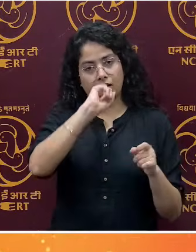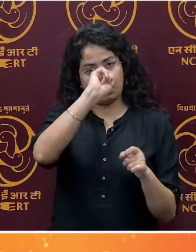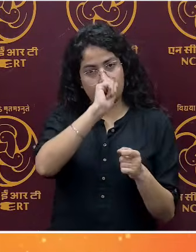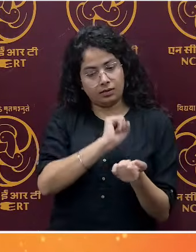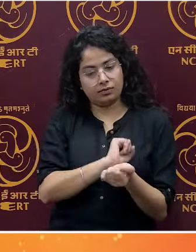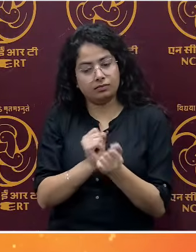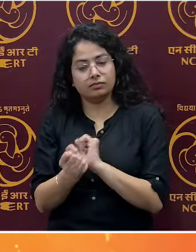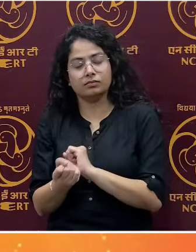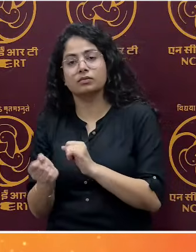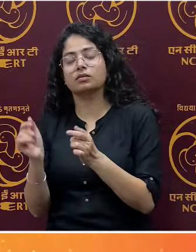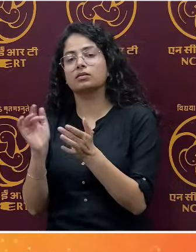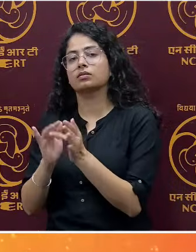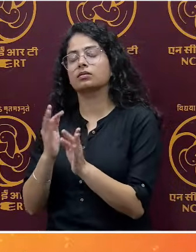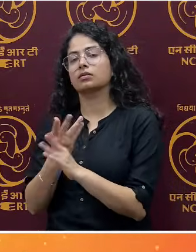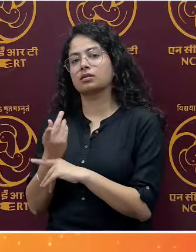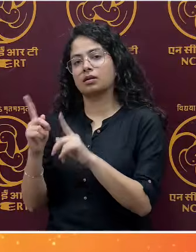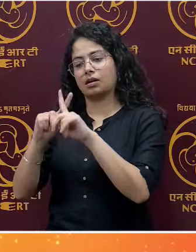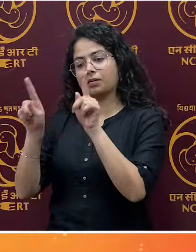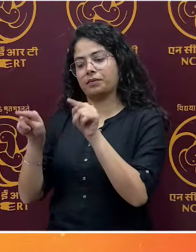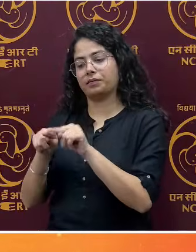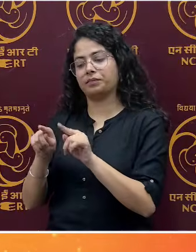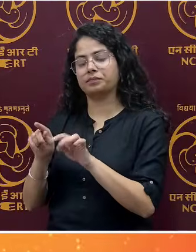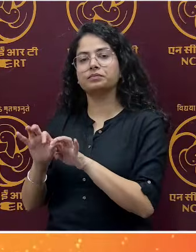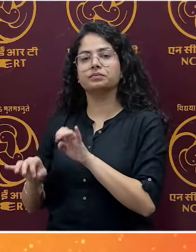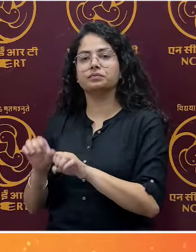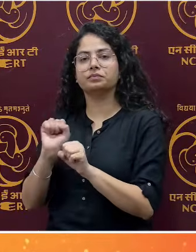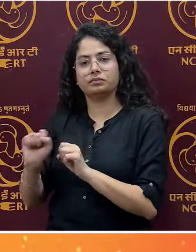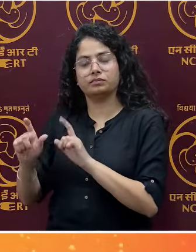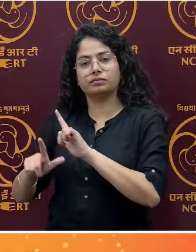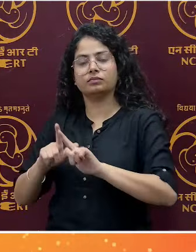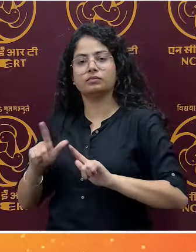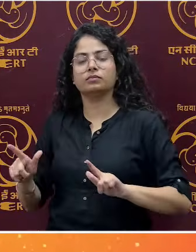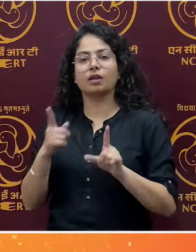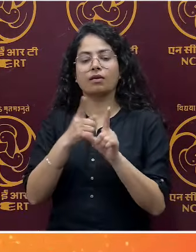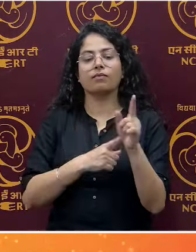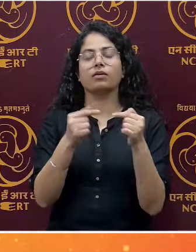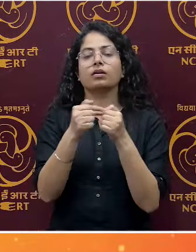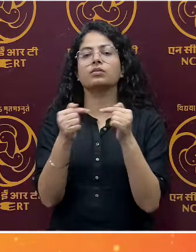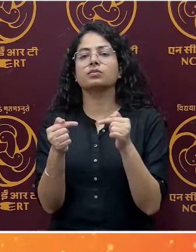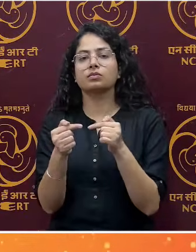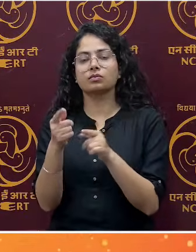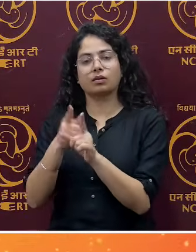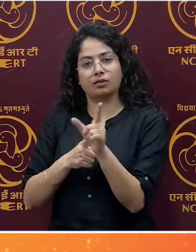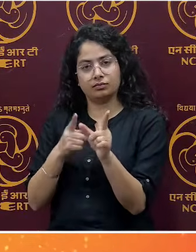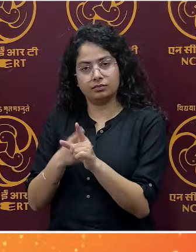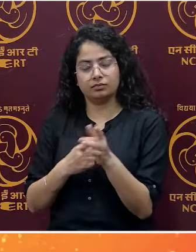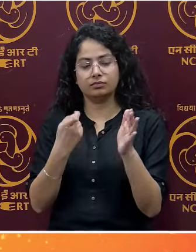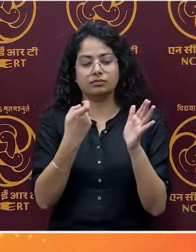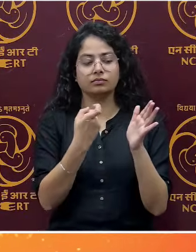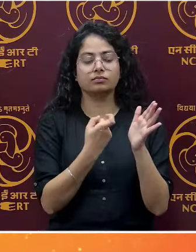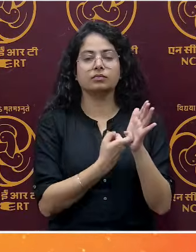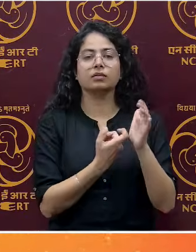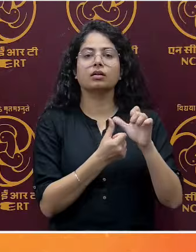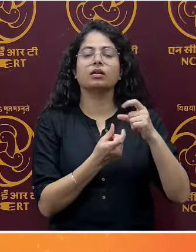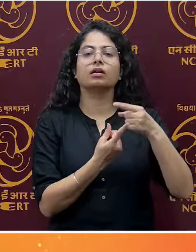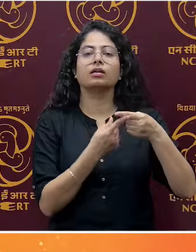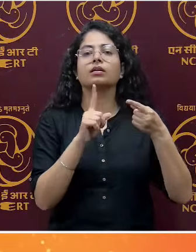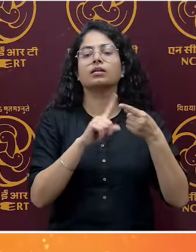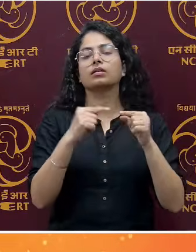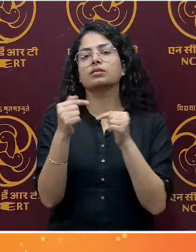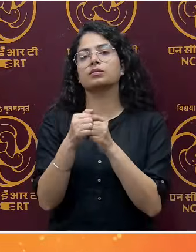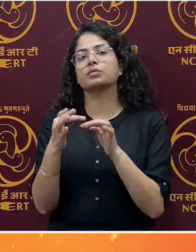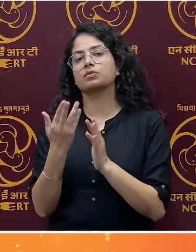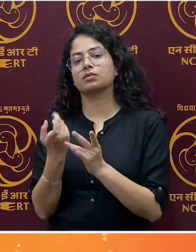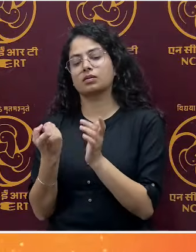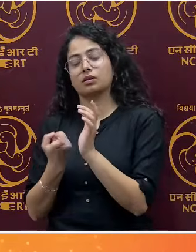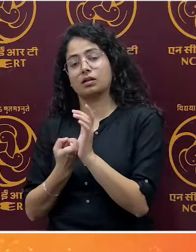that we have to take amount, Y stands for number of years, and rate of interest from the user. Applying